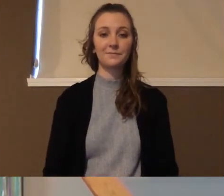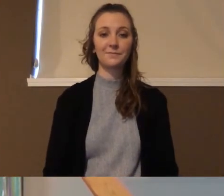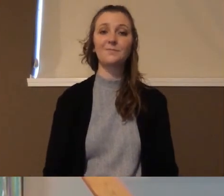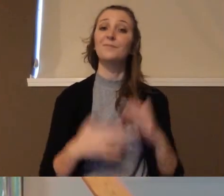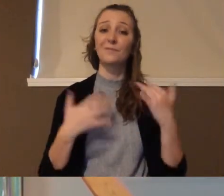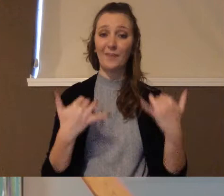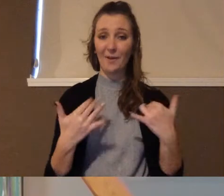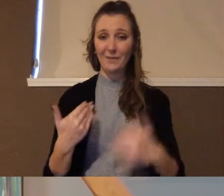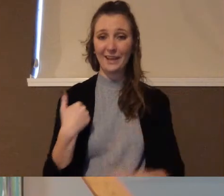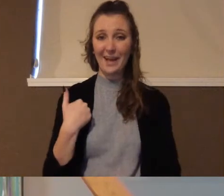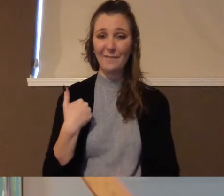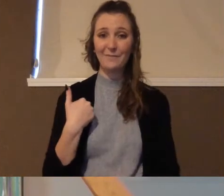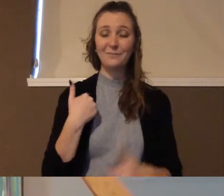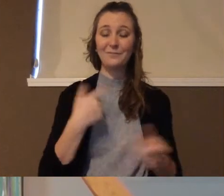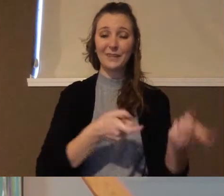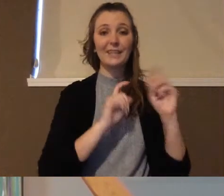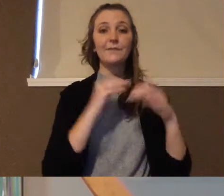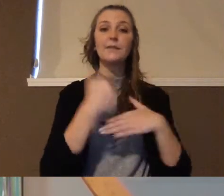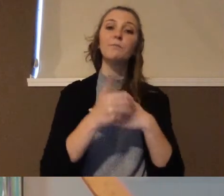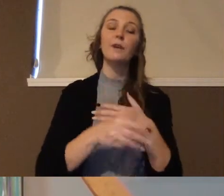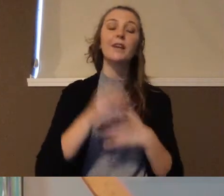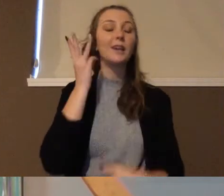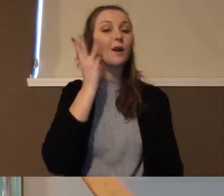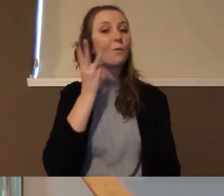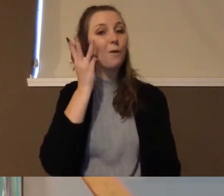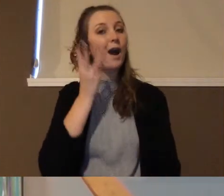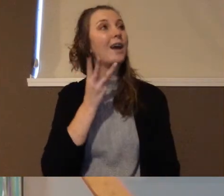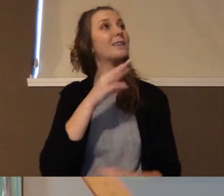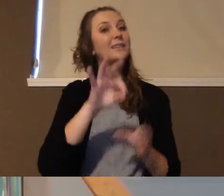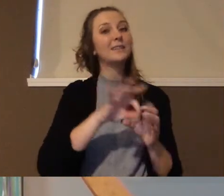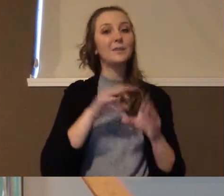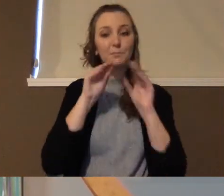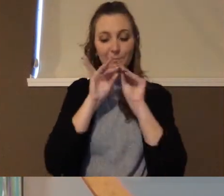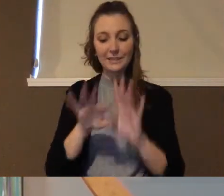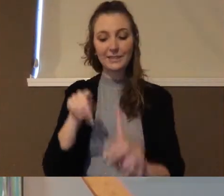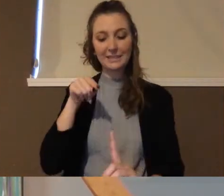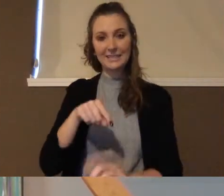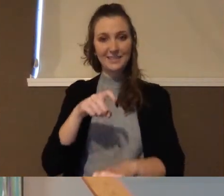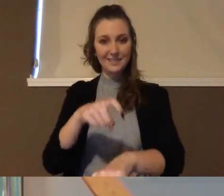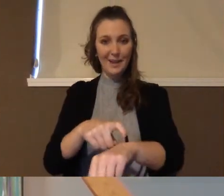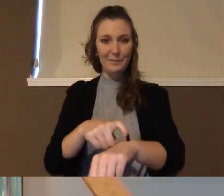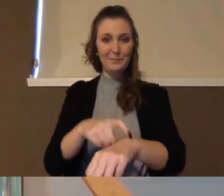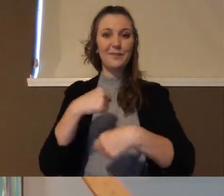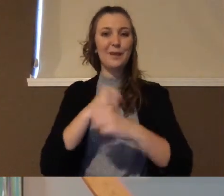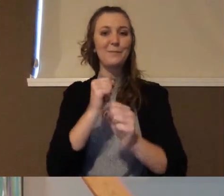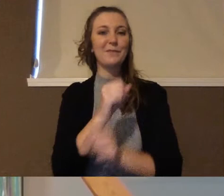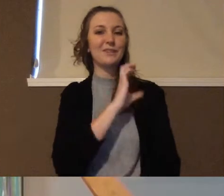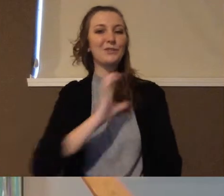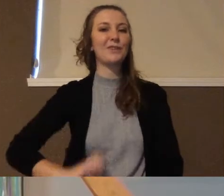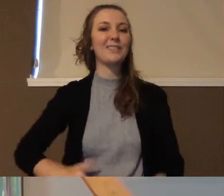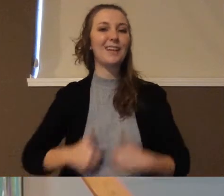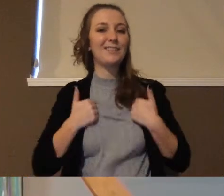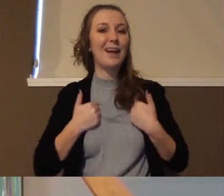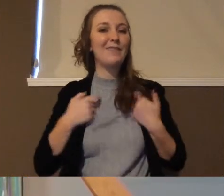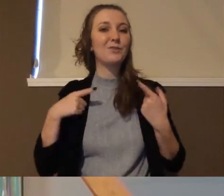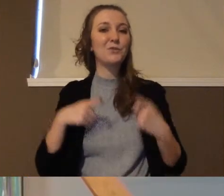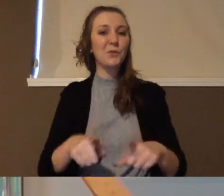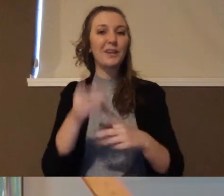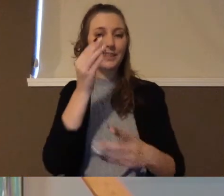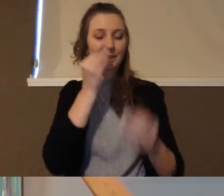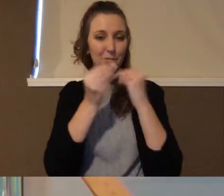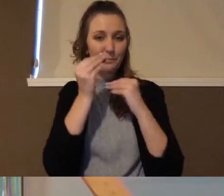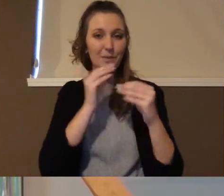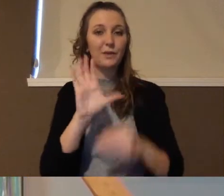Entering these gifts of bread and wine, the Spirit blesses this time and makes Christ alive in this meal